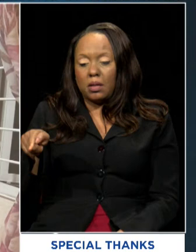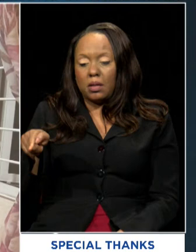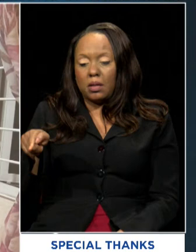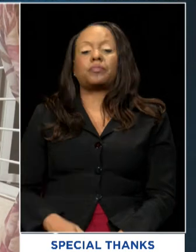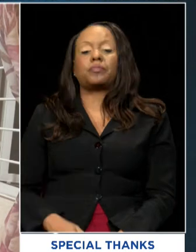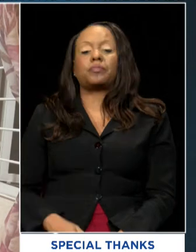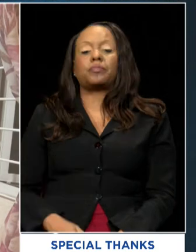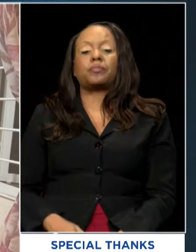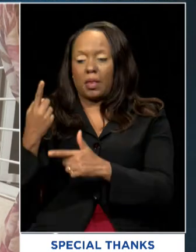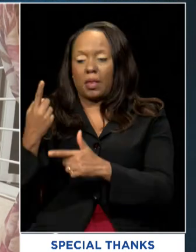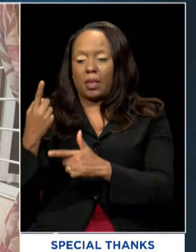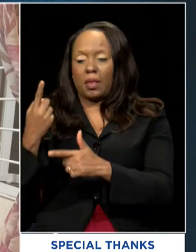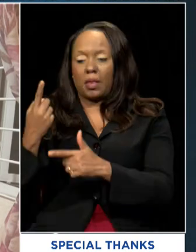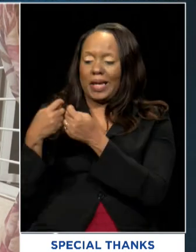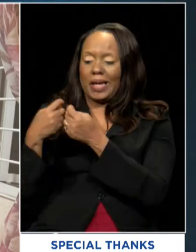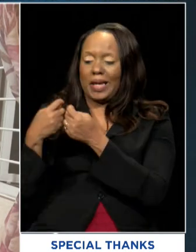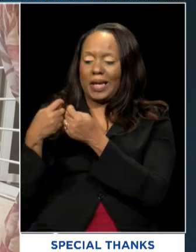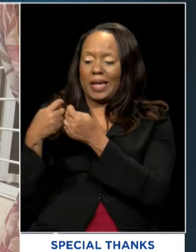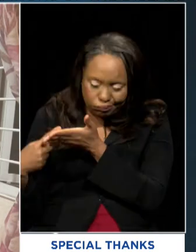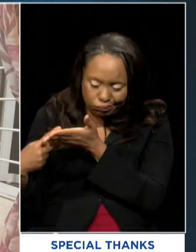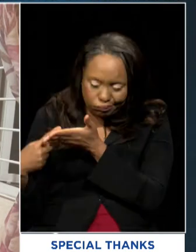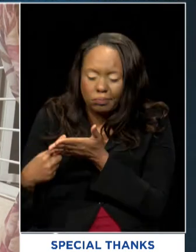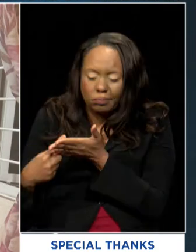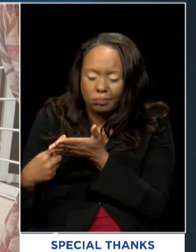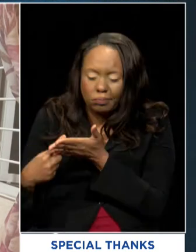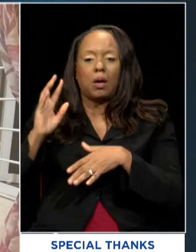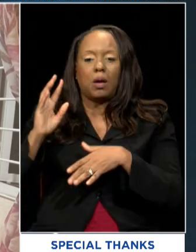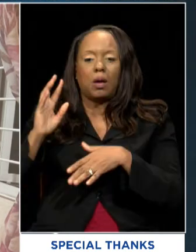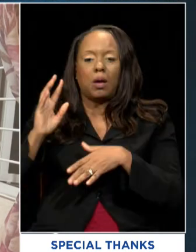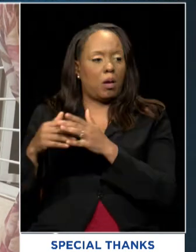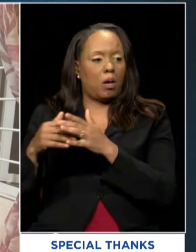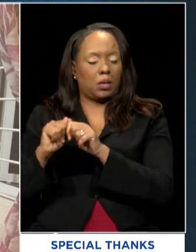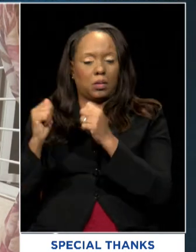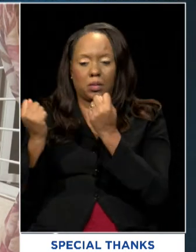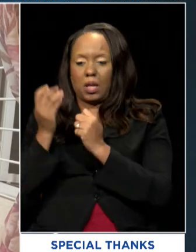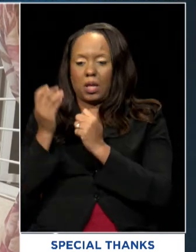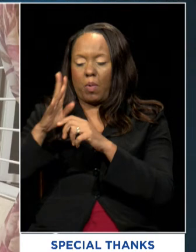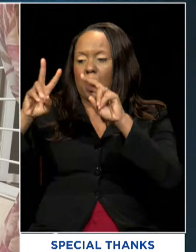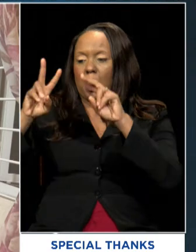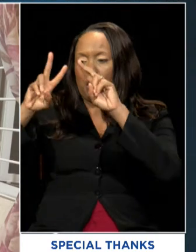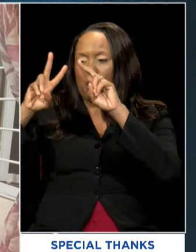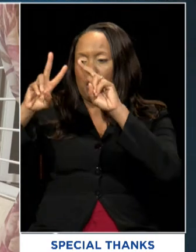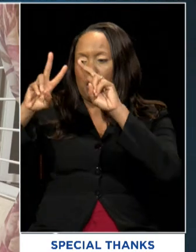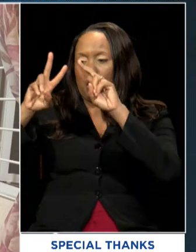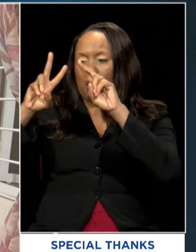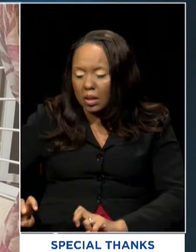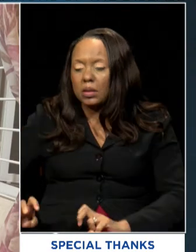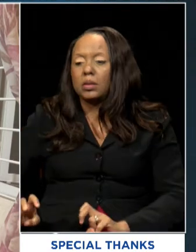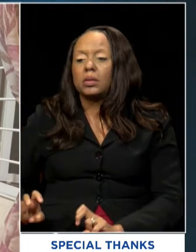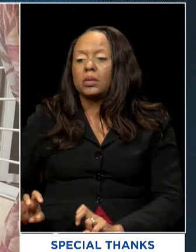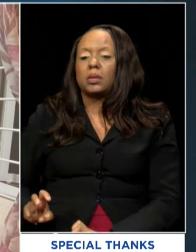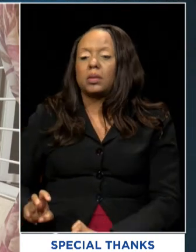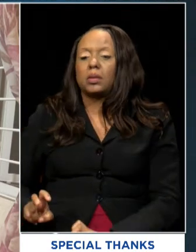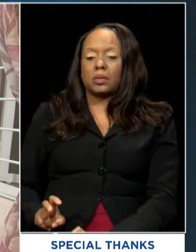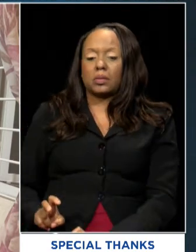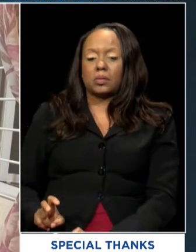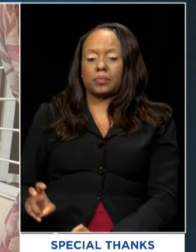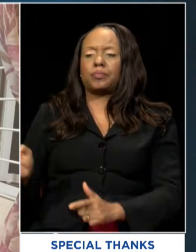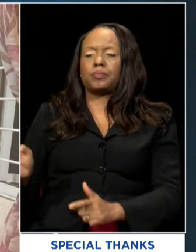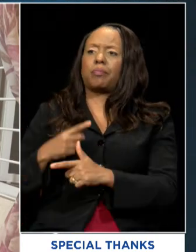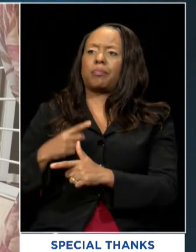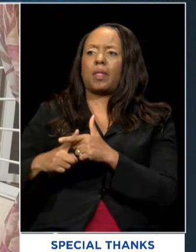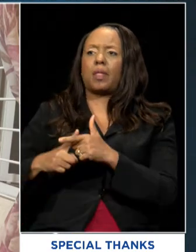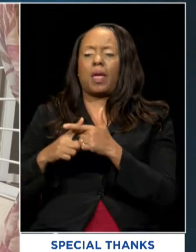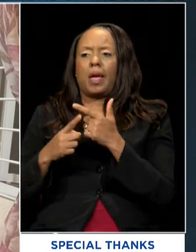rehabilitation team is automatic. So each member of the team would do an assessment, and then based on the patient's deficits,